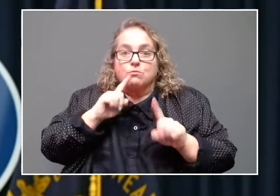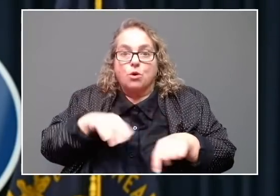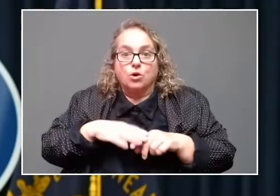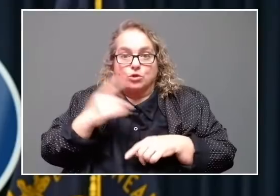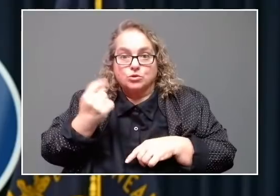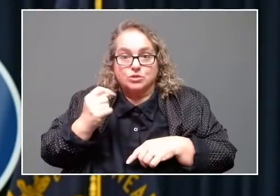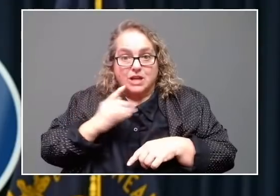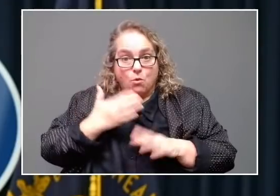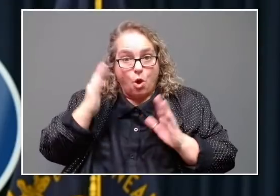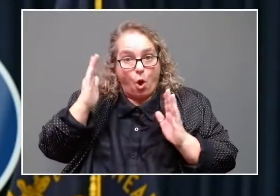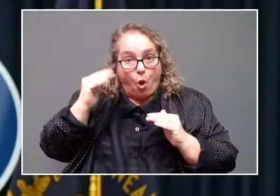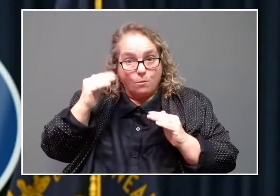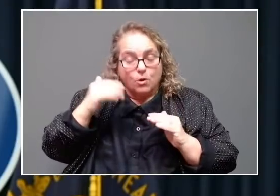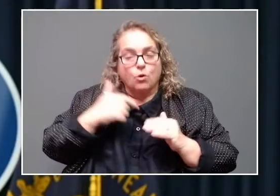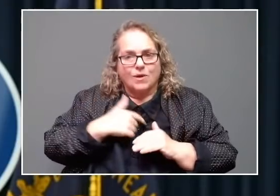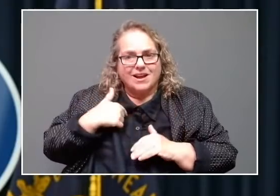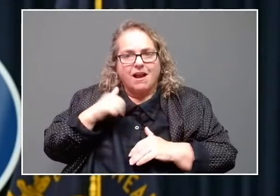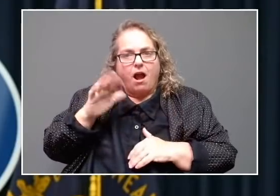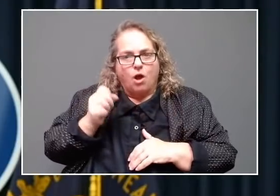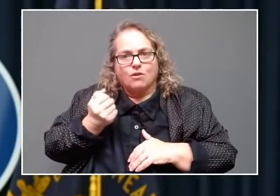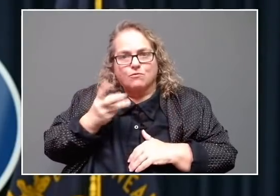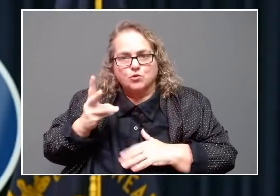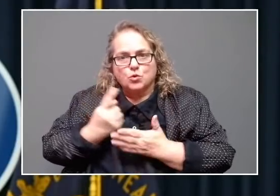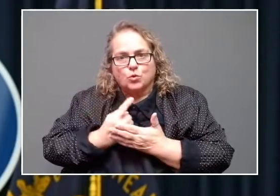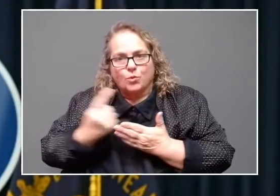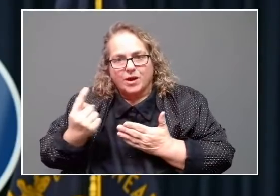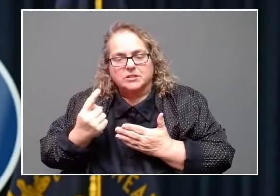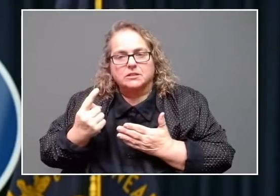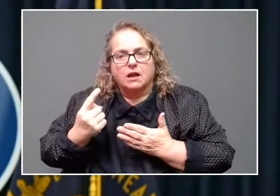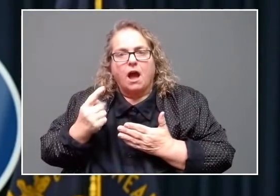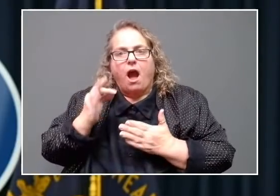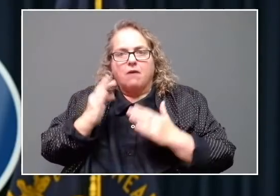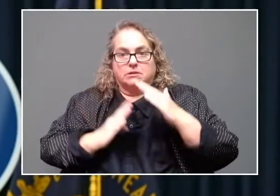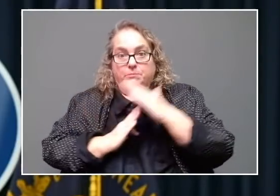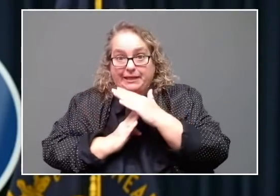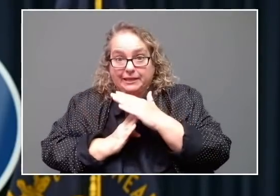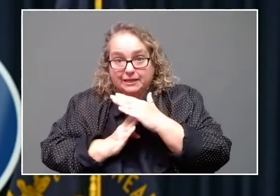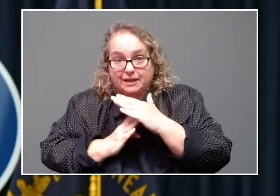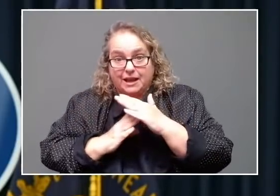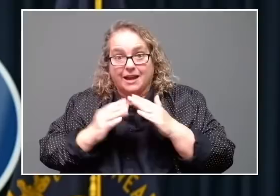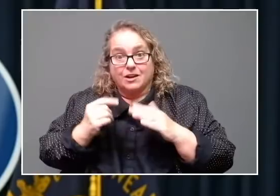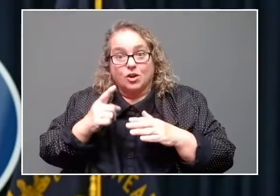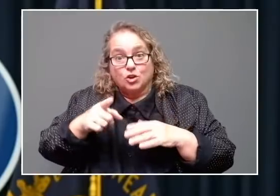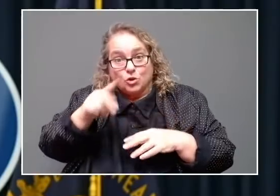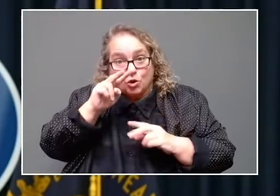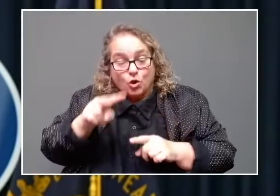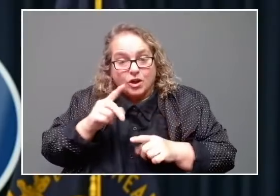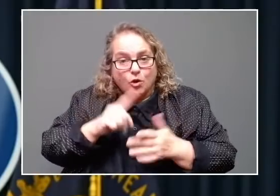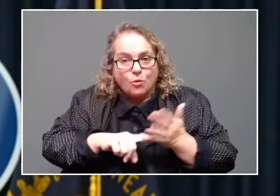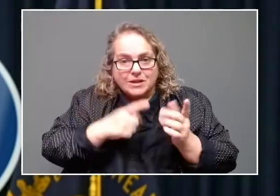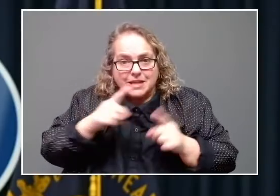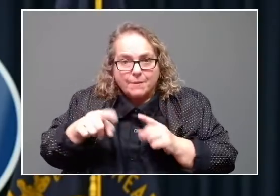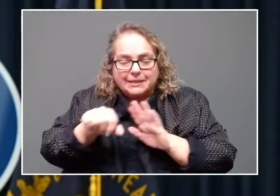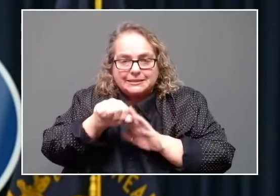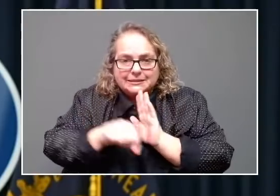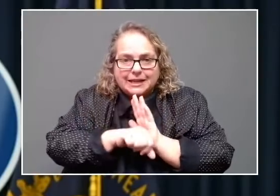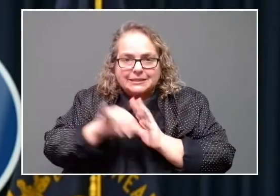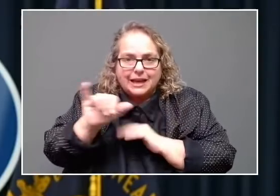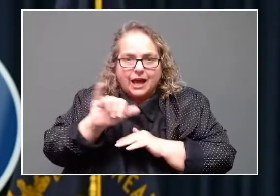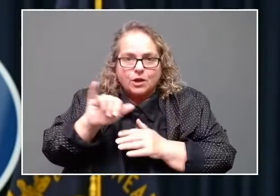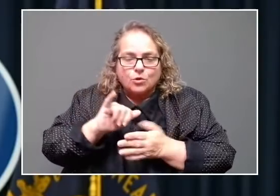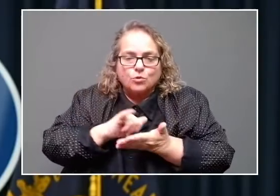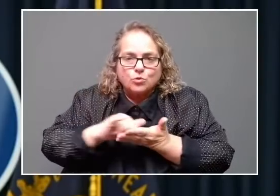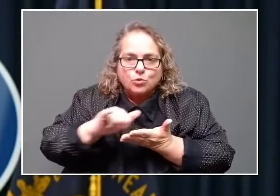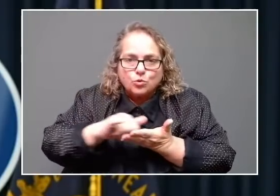a couple weeks of peaking. And when you look at what's happened in states like New York and where we are compared to where they are,